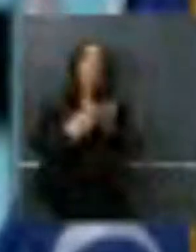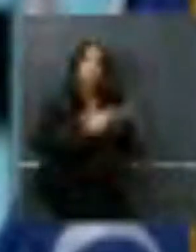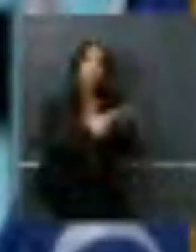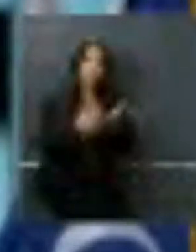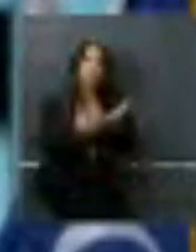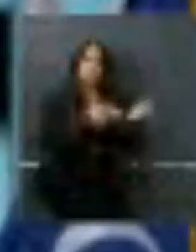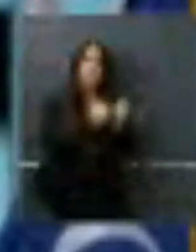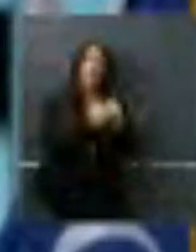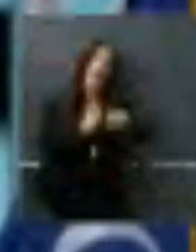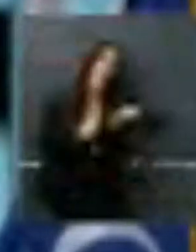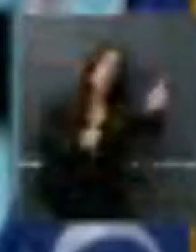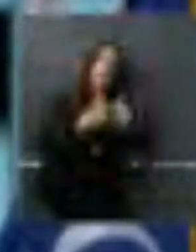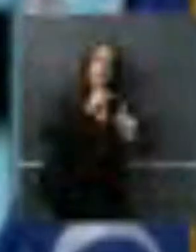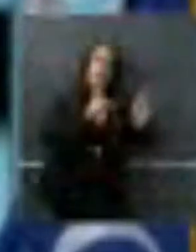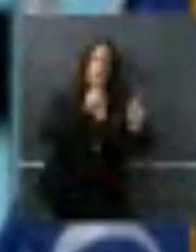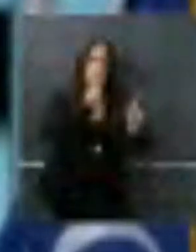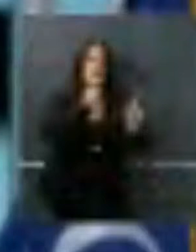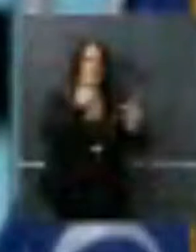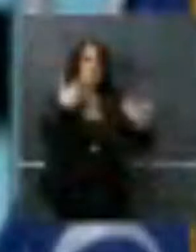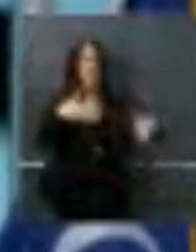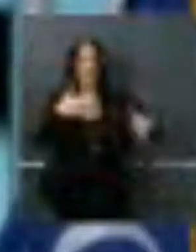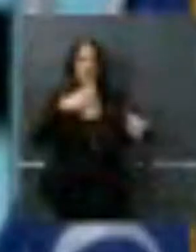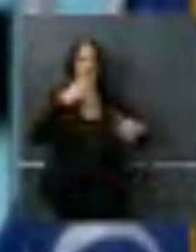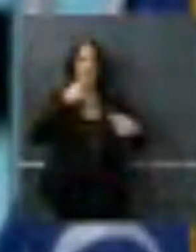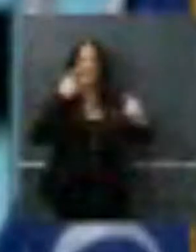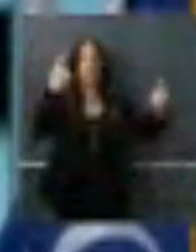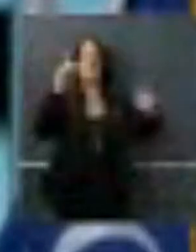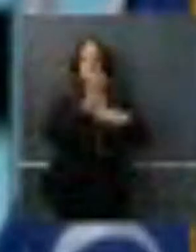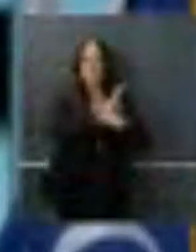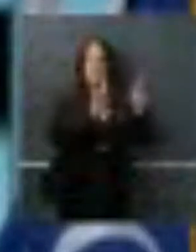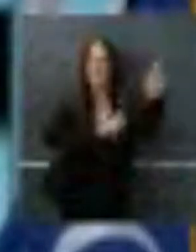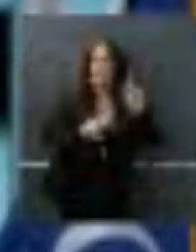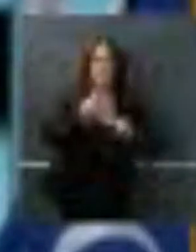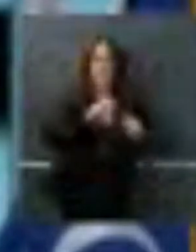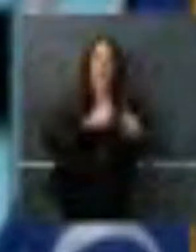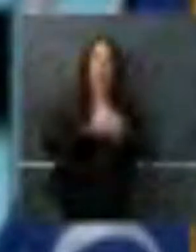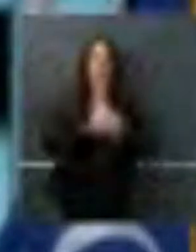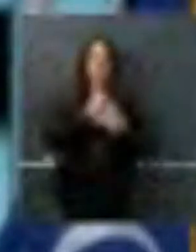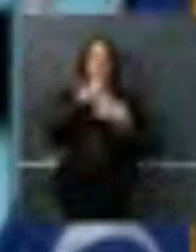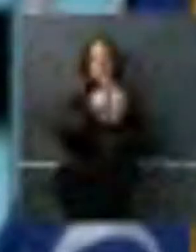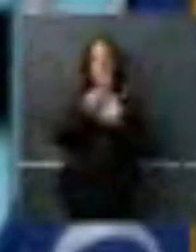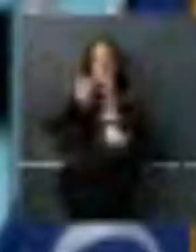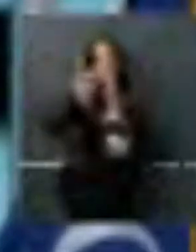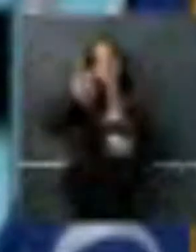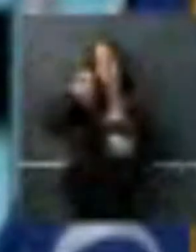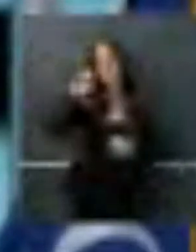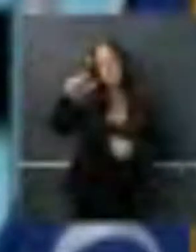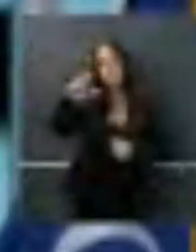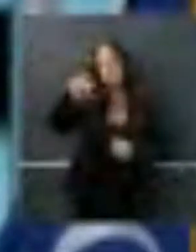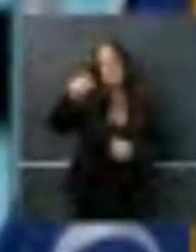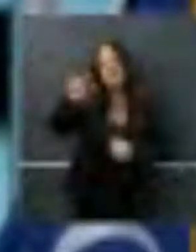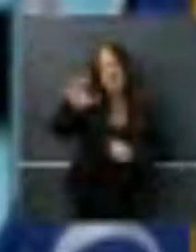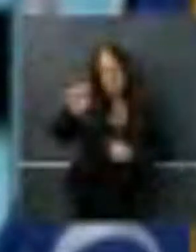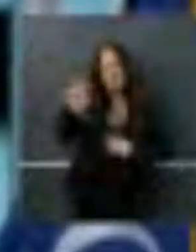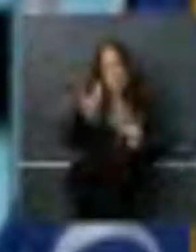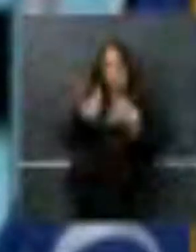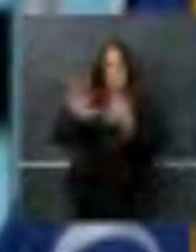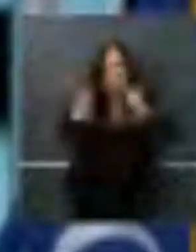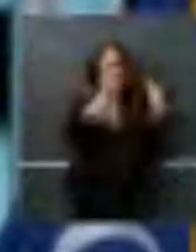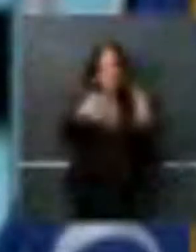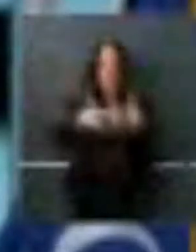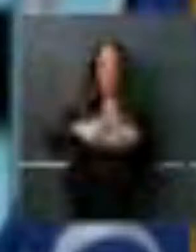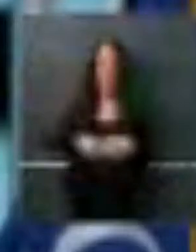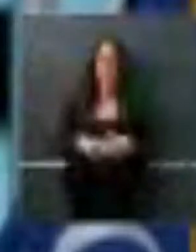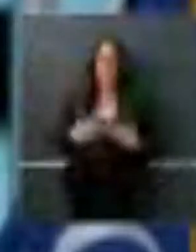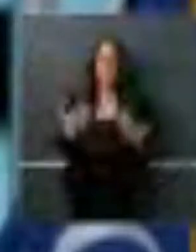remarkable conversation. Former Fed Chair Janet Yellen providing guidance on economic recovery and growth. Tim